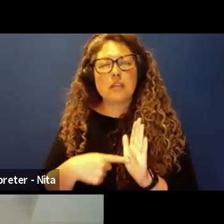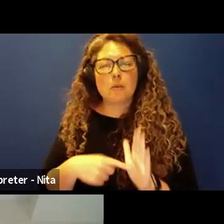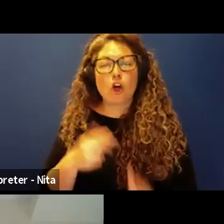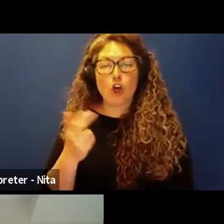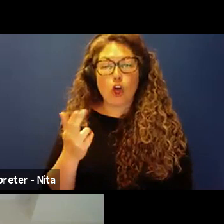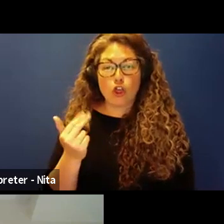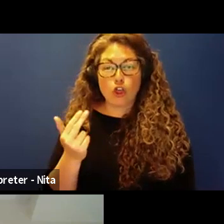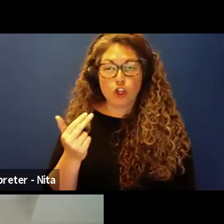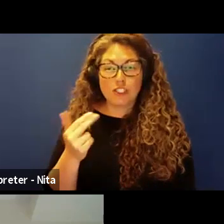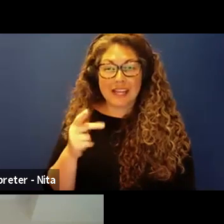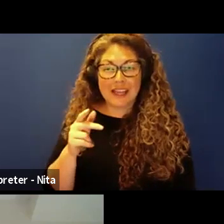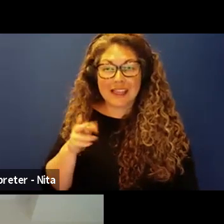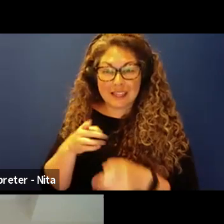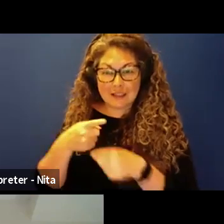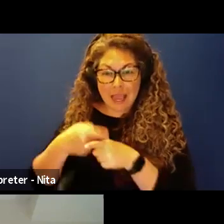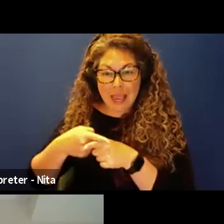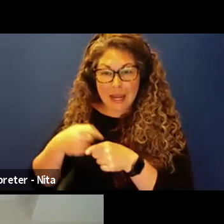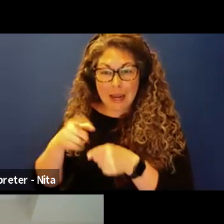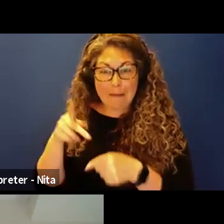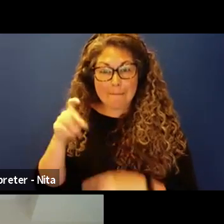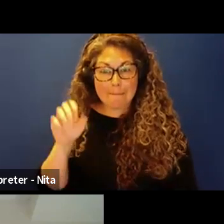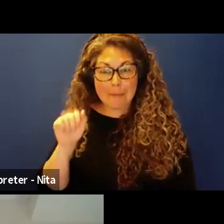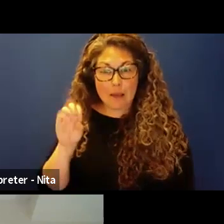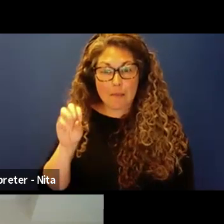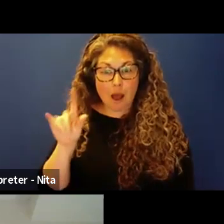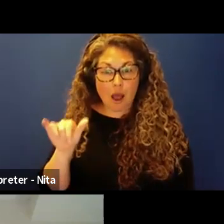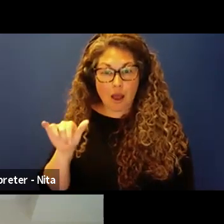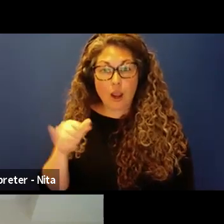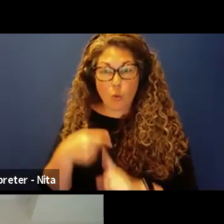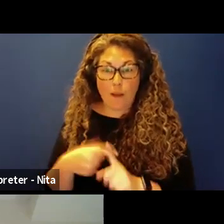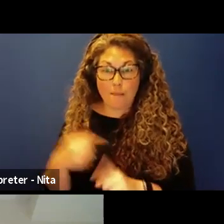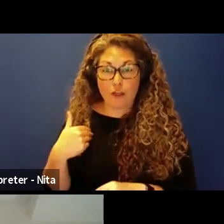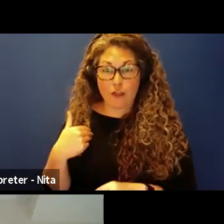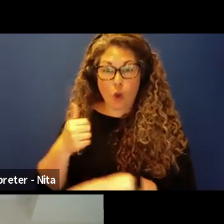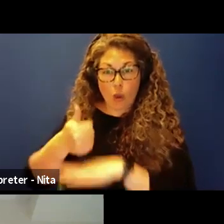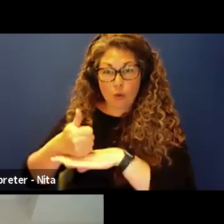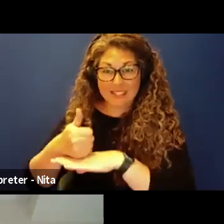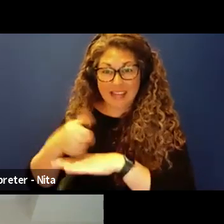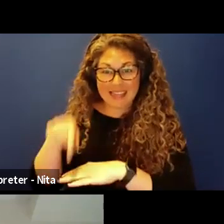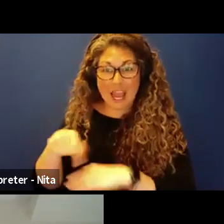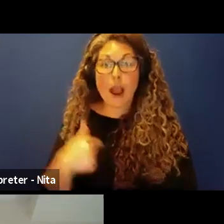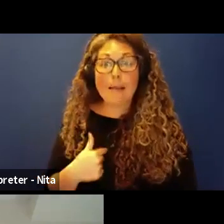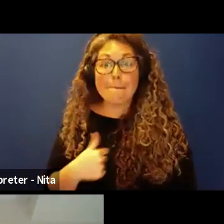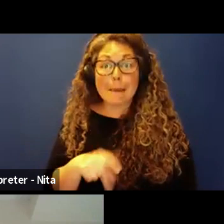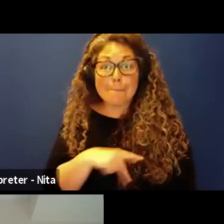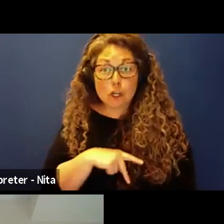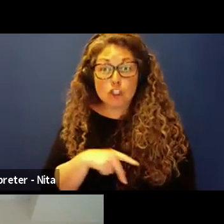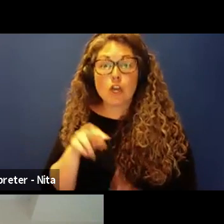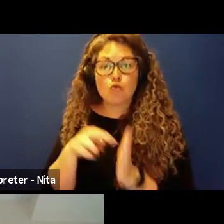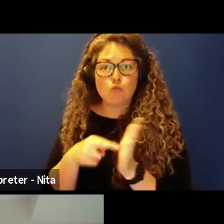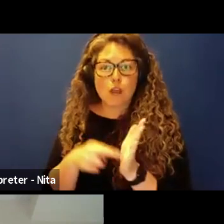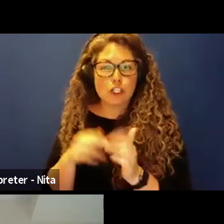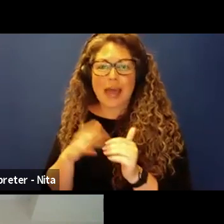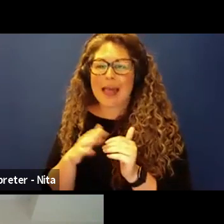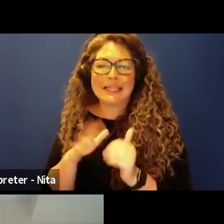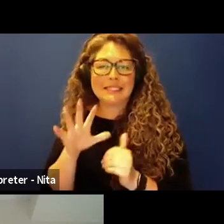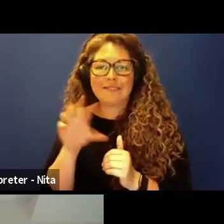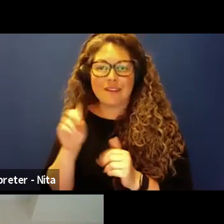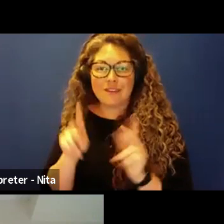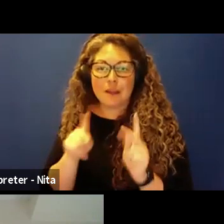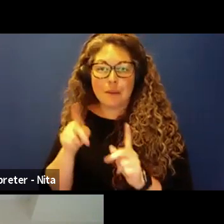Peabody maybe about a month ago. And I know me personally, I registered at least 50 people from Ward